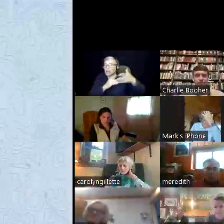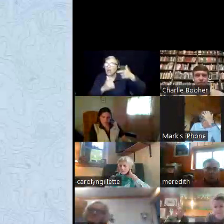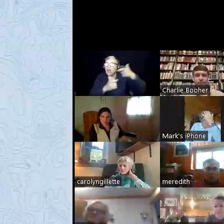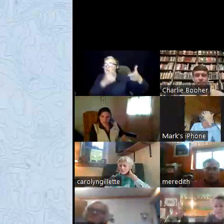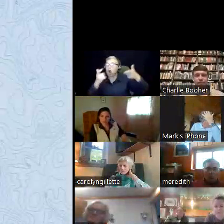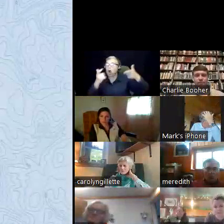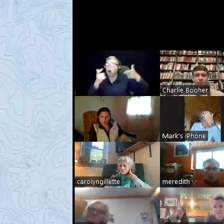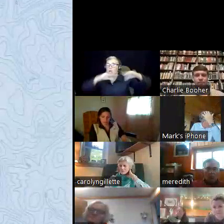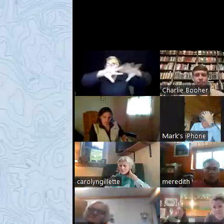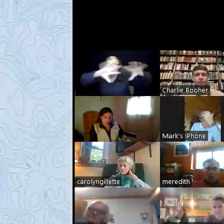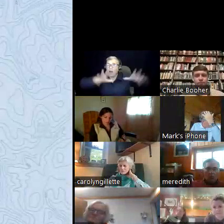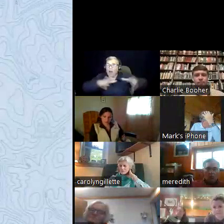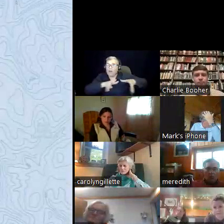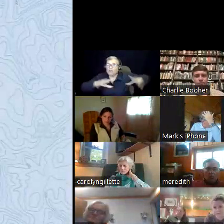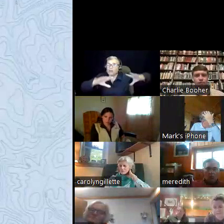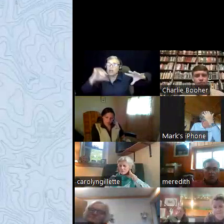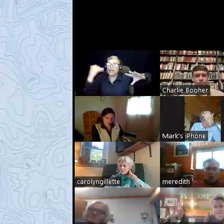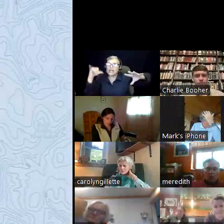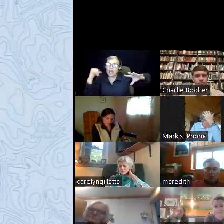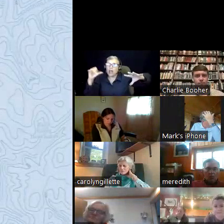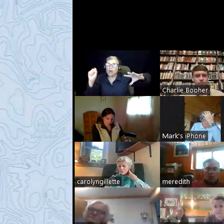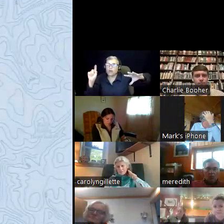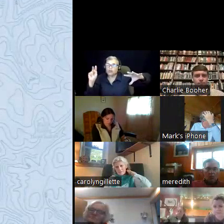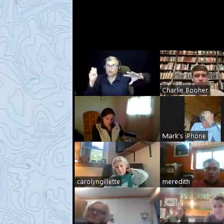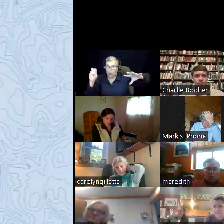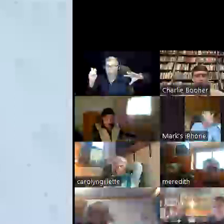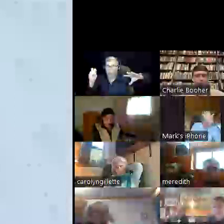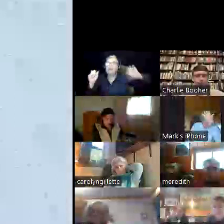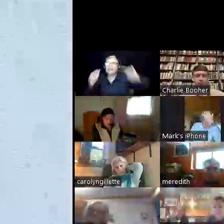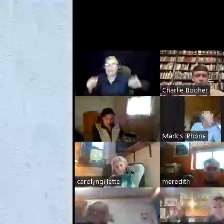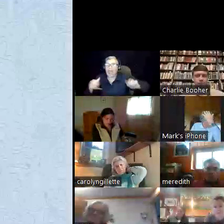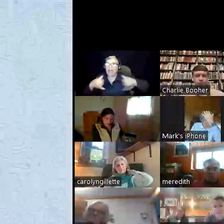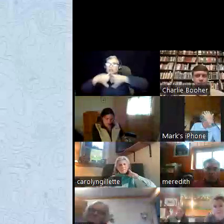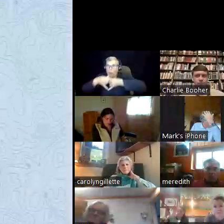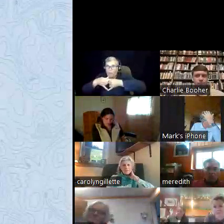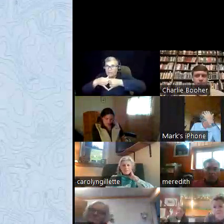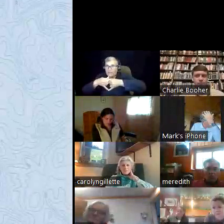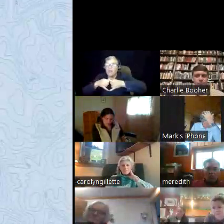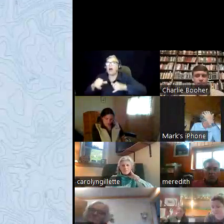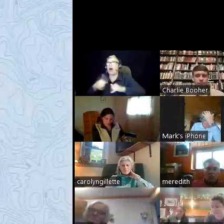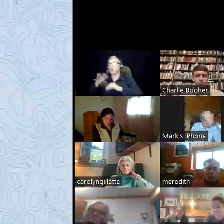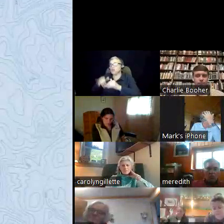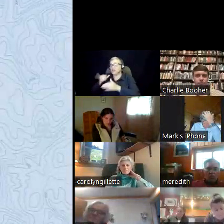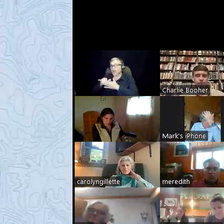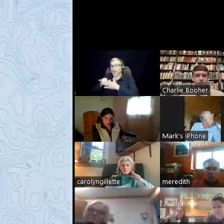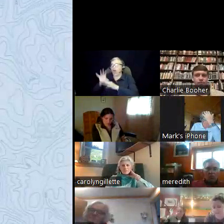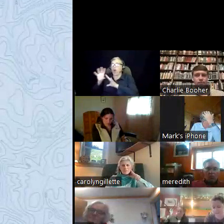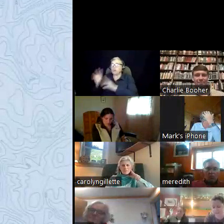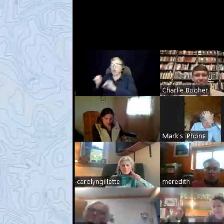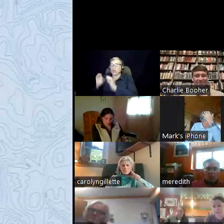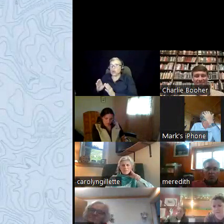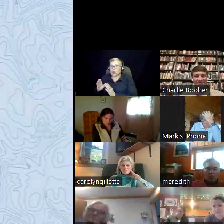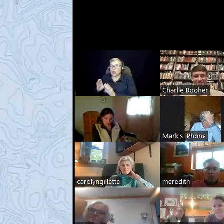buffer around the greater Yellowstone area, is a trophy zone for wolves. And outside of that, they're considered predators. That's a whole